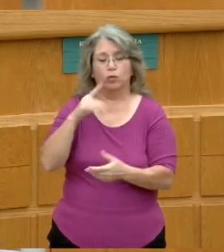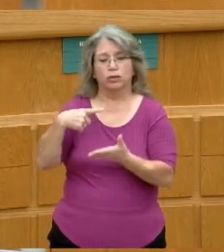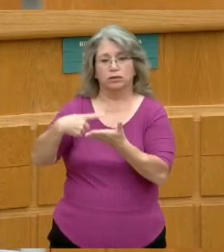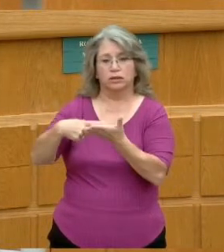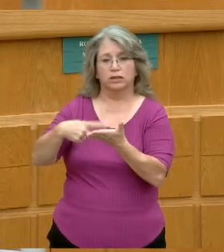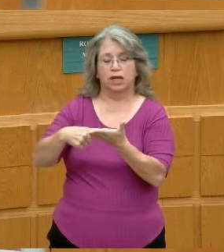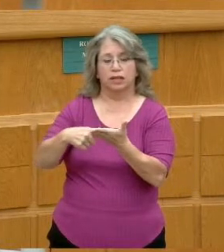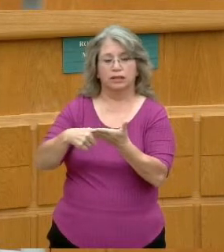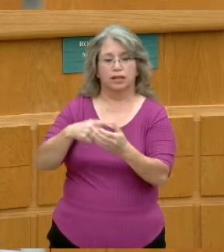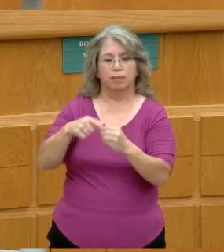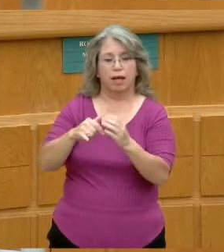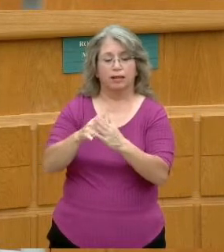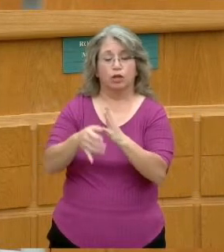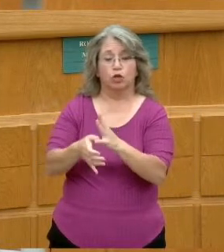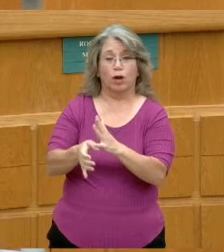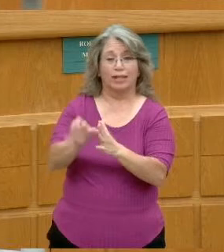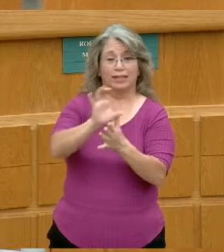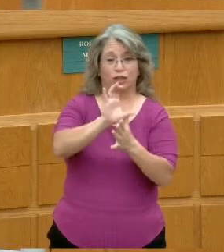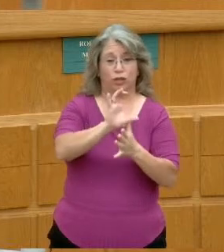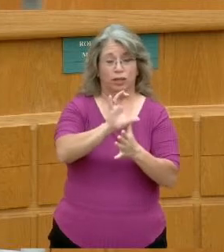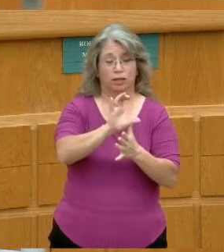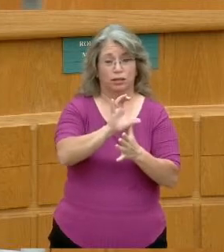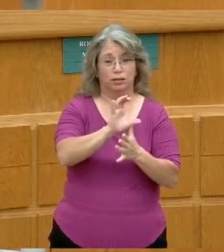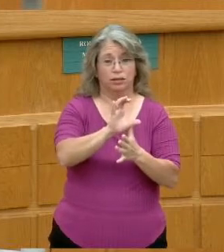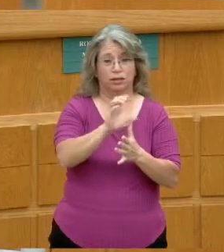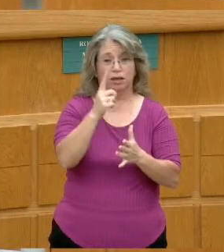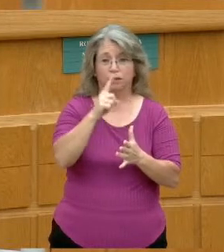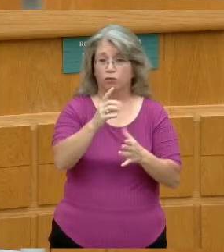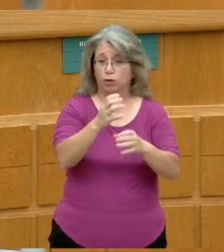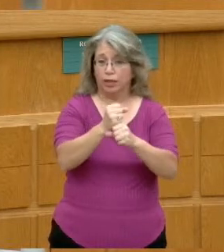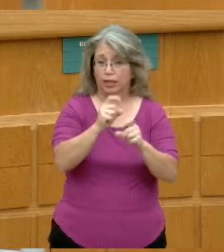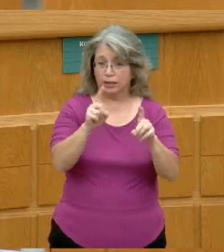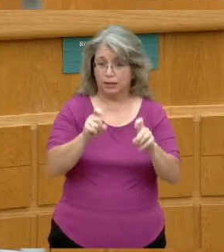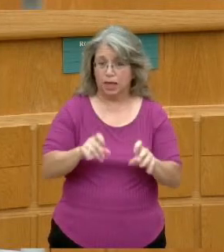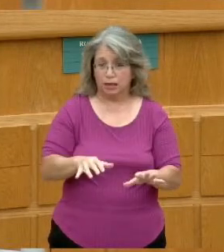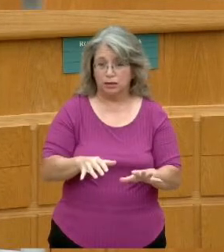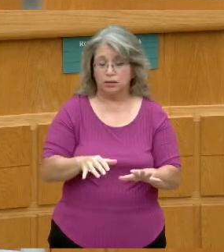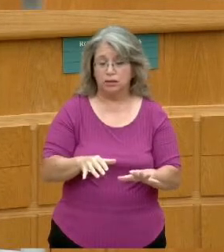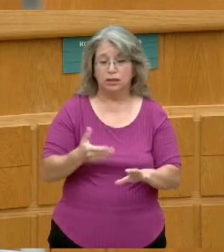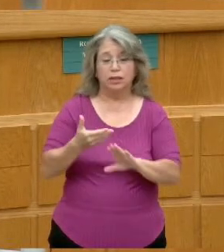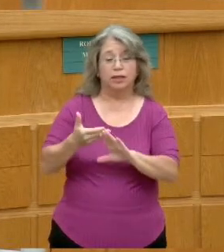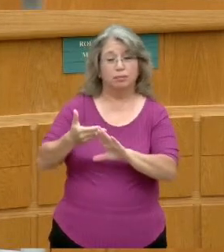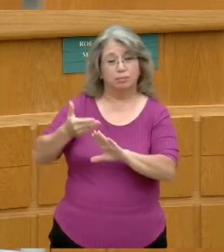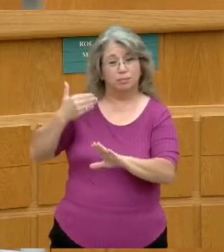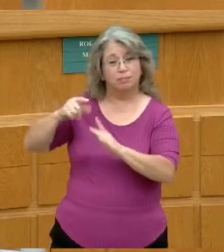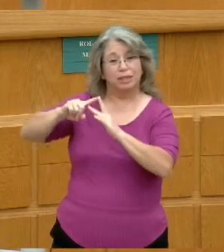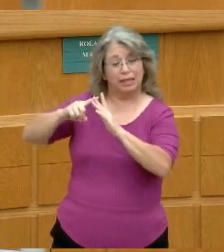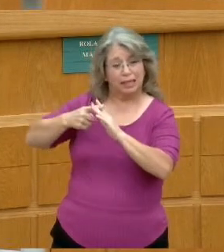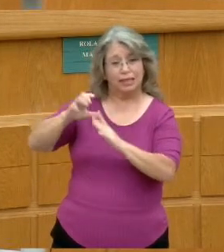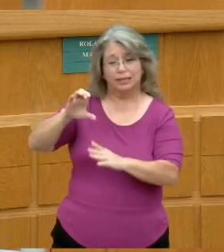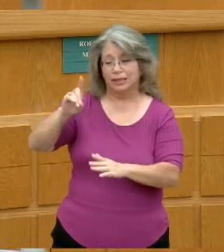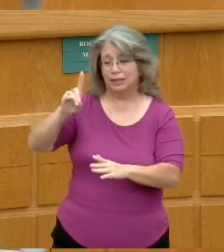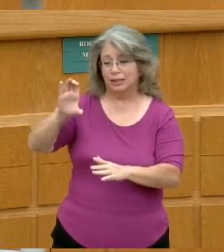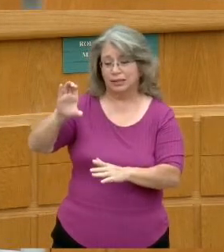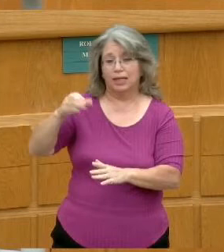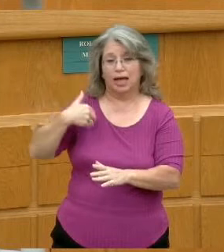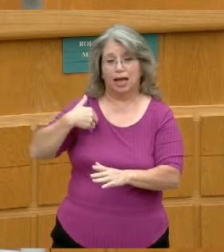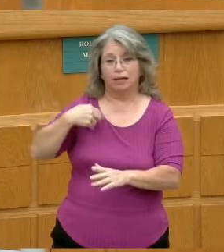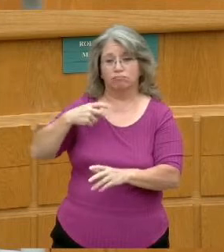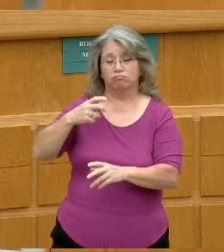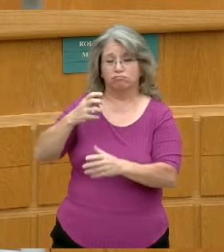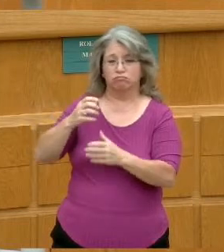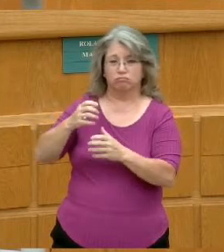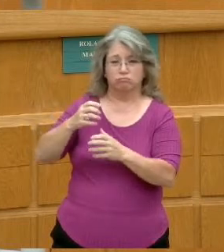the criteria has been relaxed since back in the beginning when CDC had some tight restrictions. But we can only test if